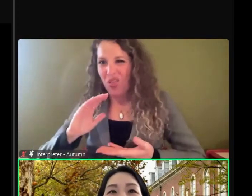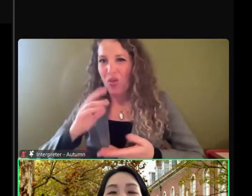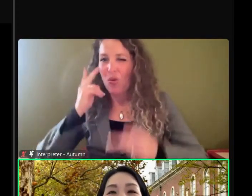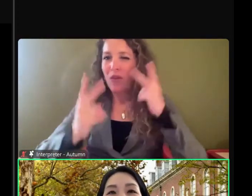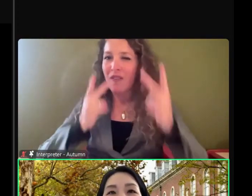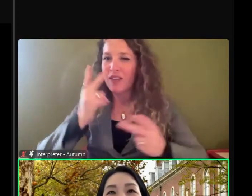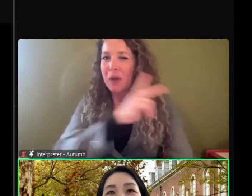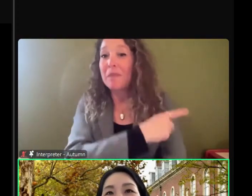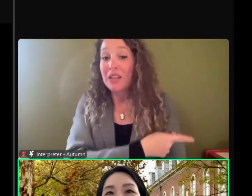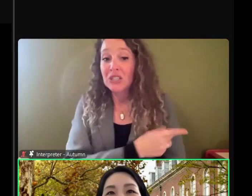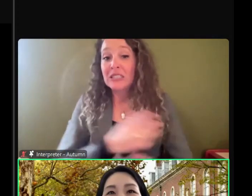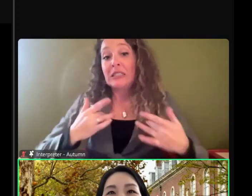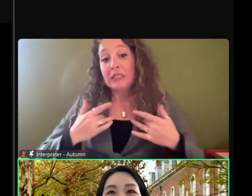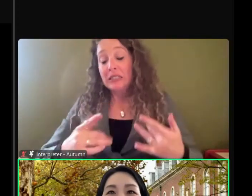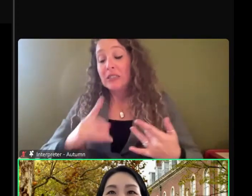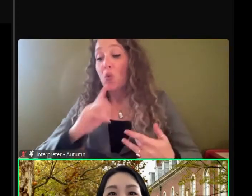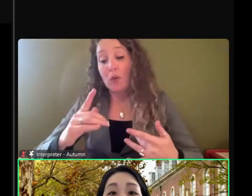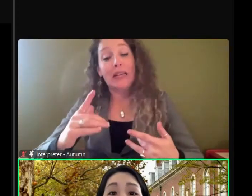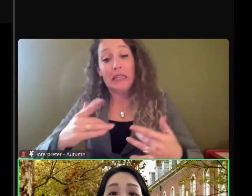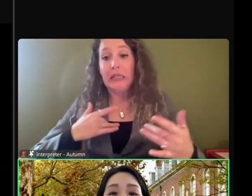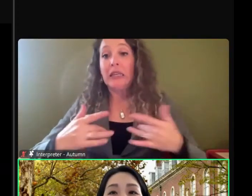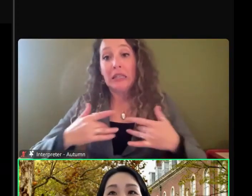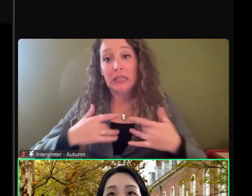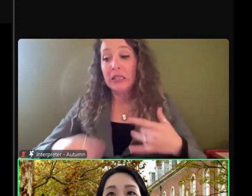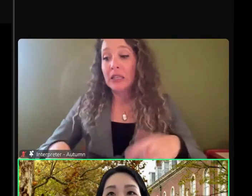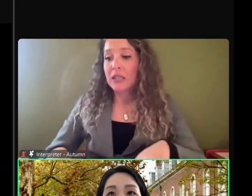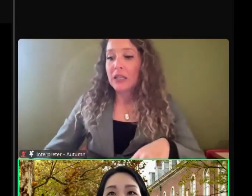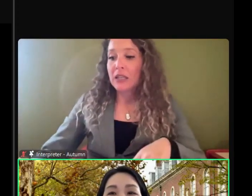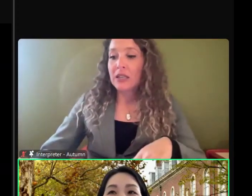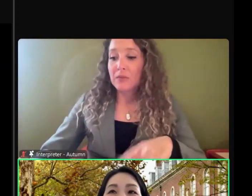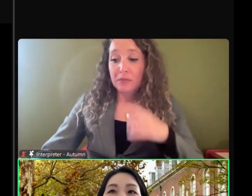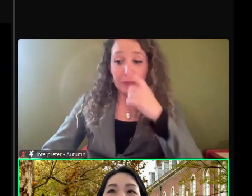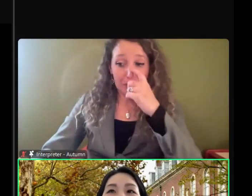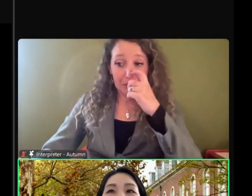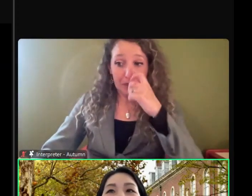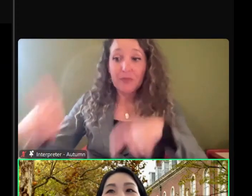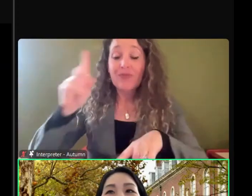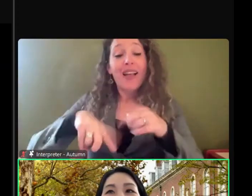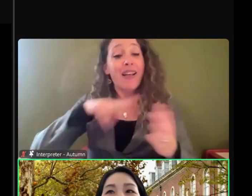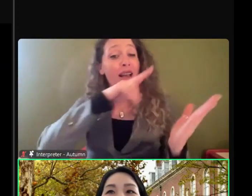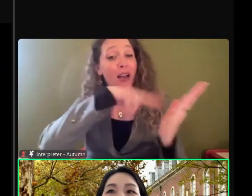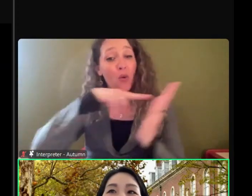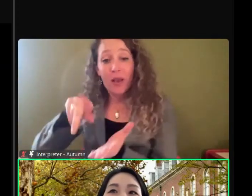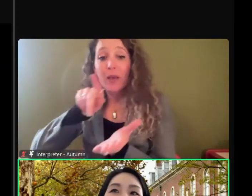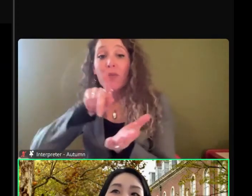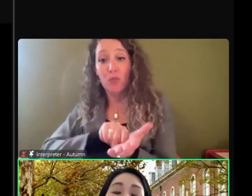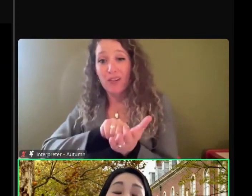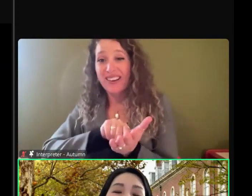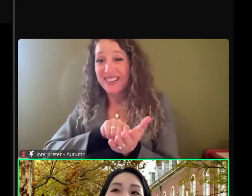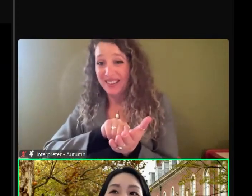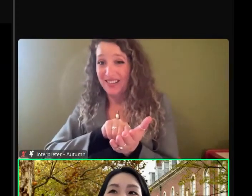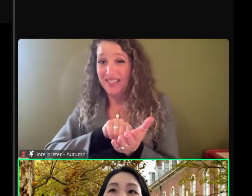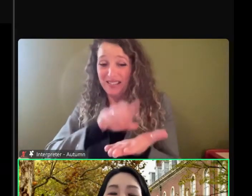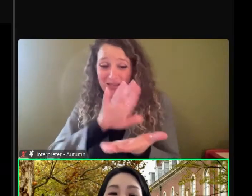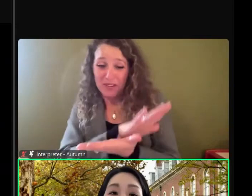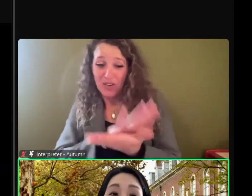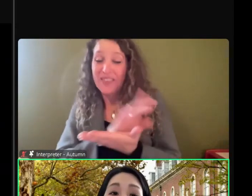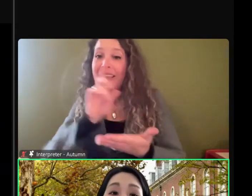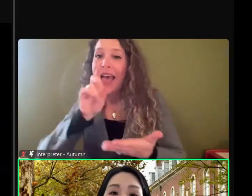concerning because they cannot read printed materials. They must rely on someone